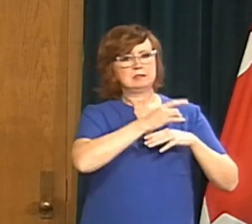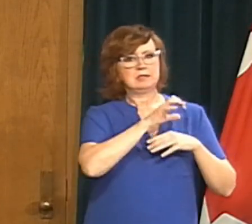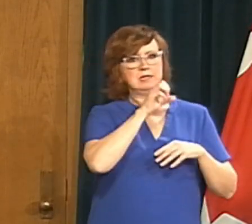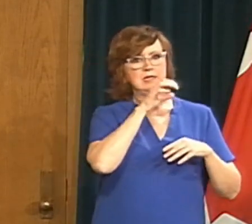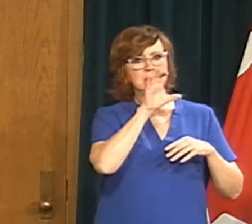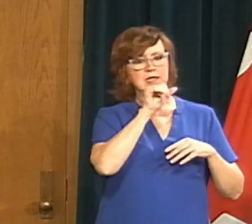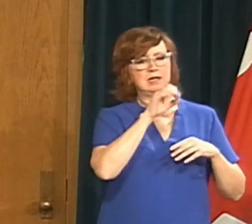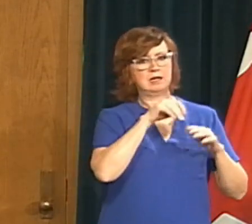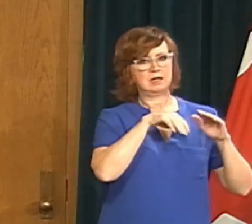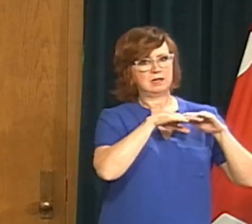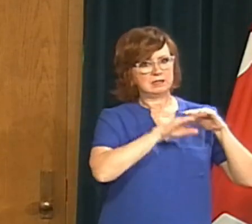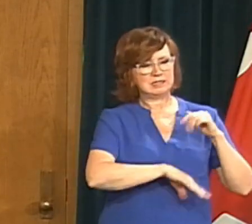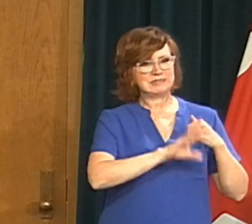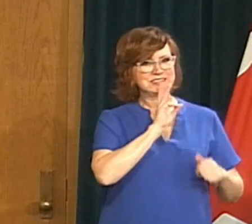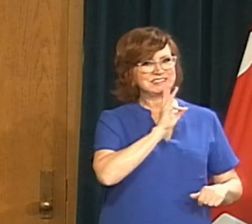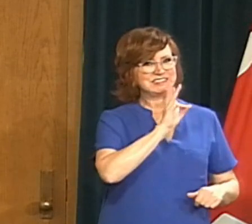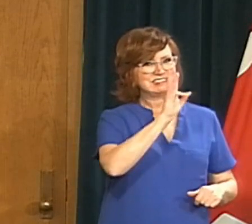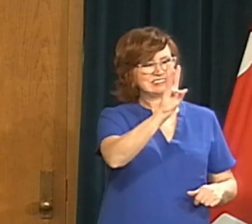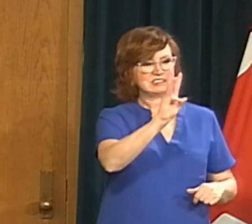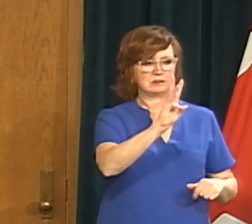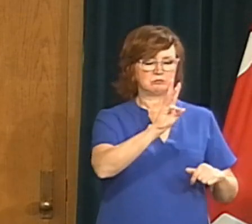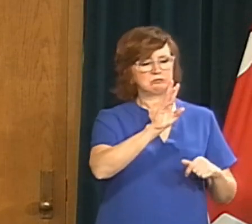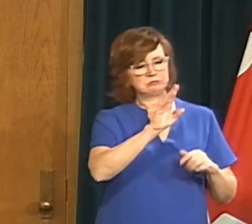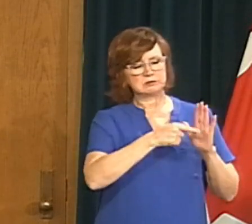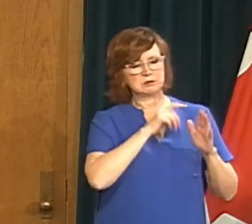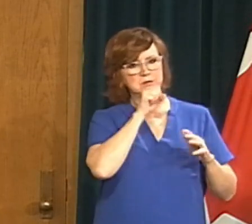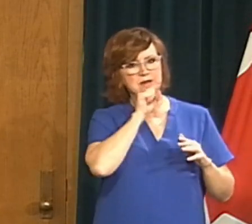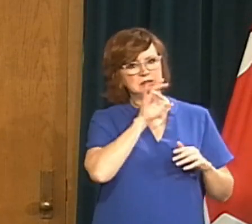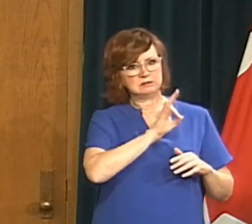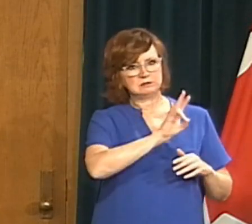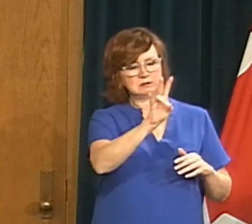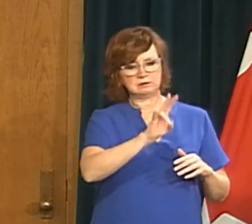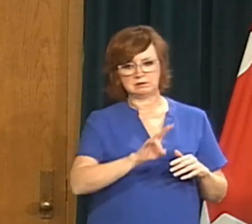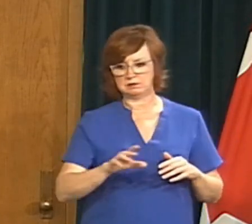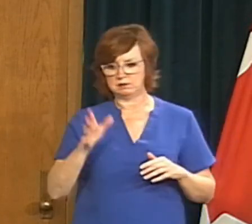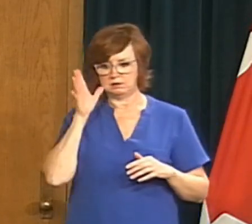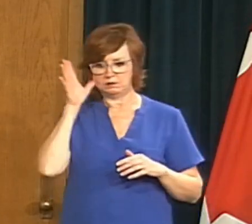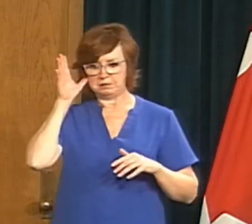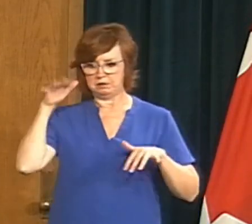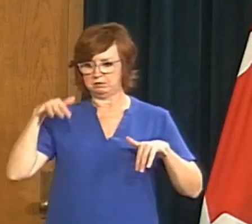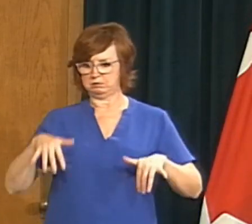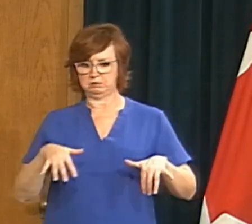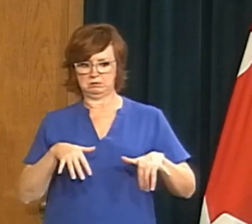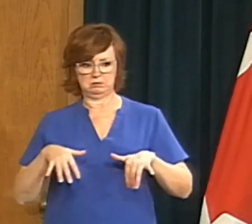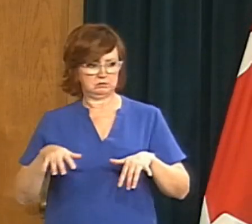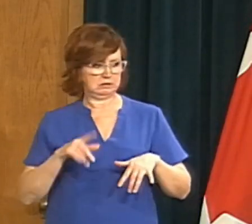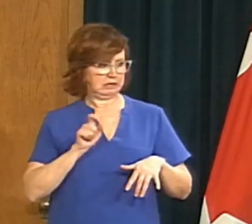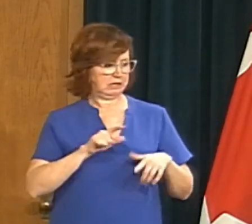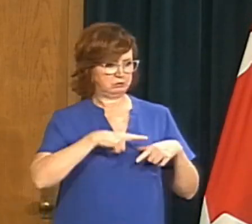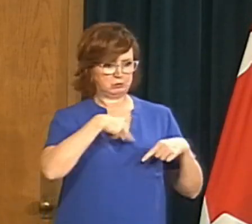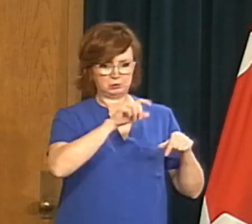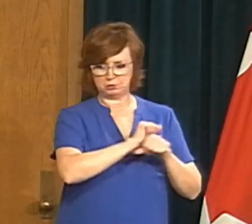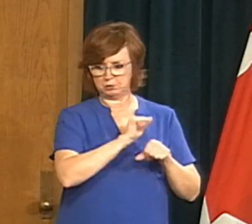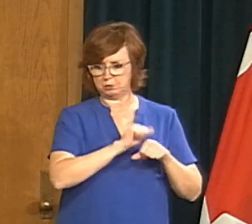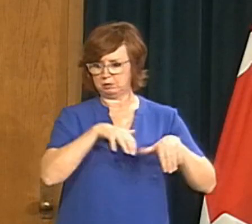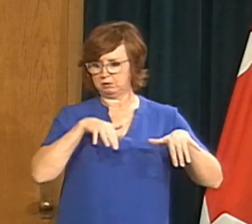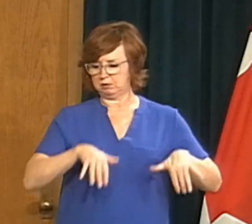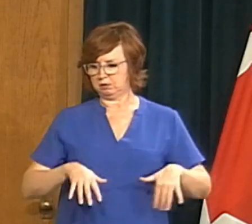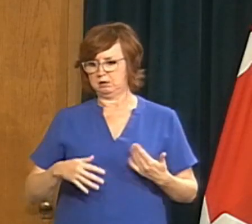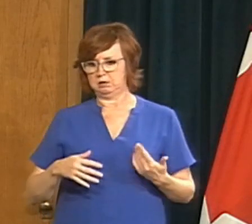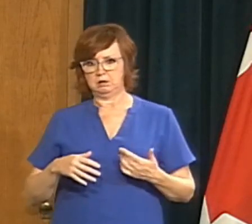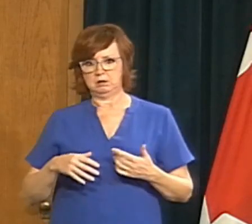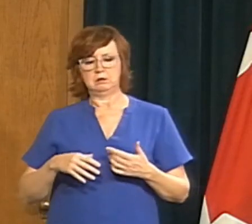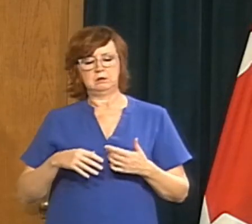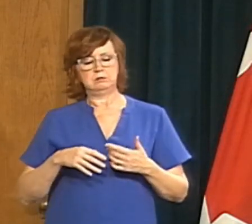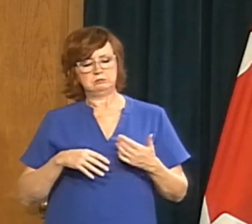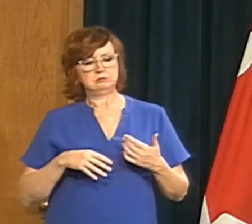7. What are their parents supposed to do if they do have to go back to work, notwithstanding the ones